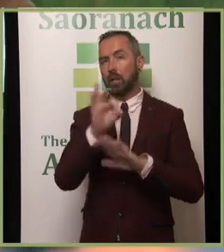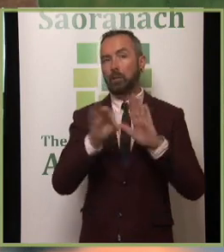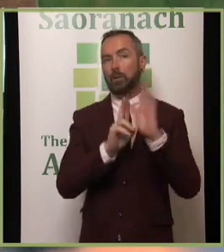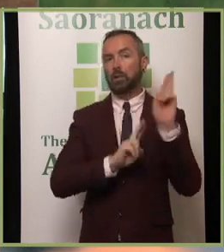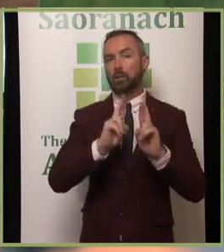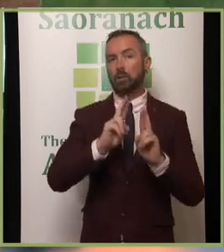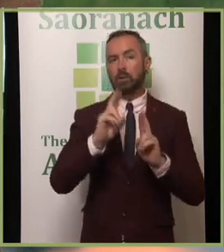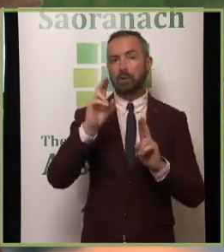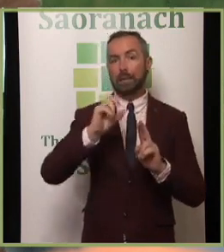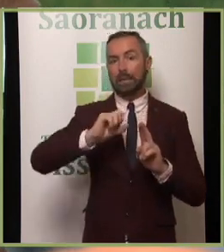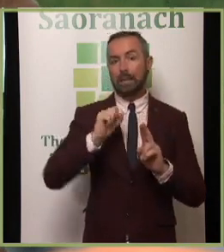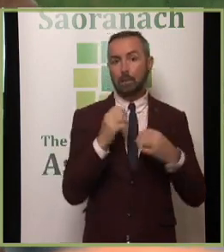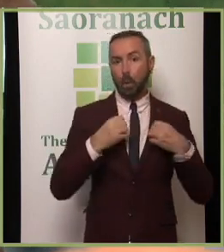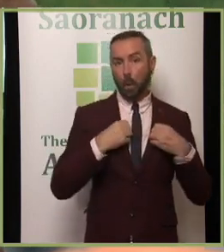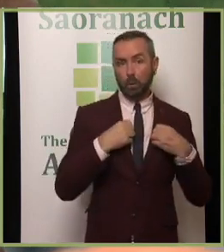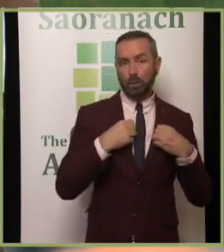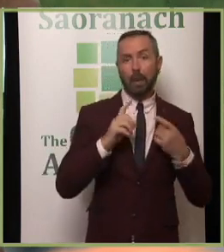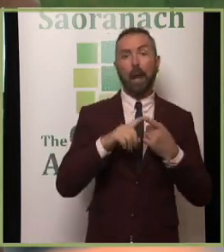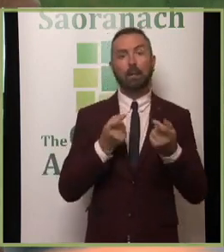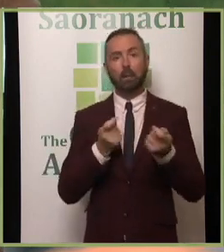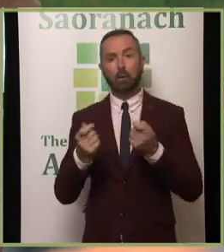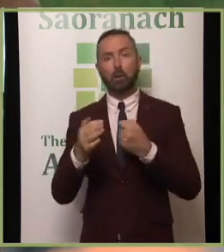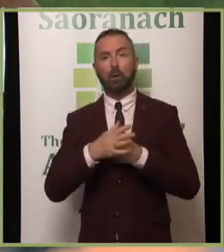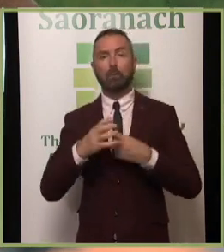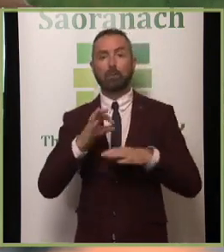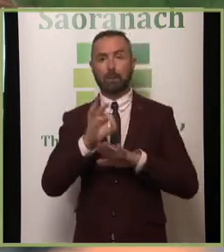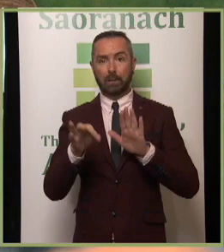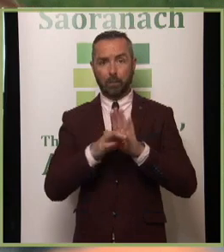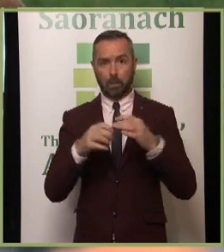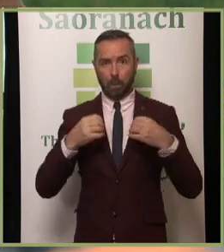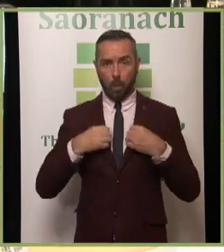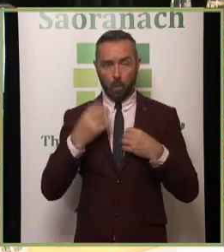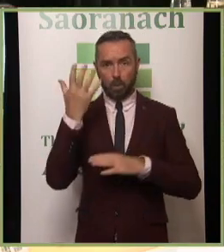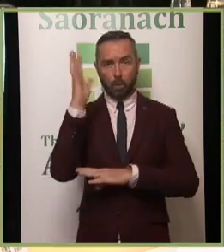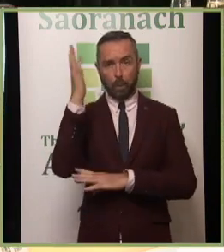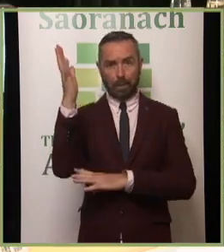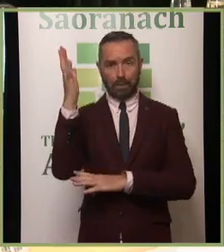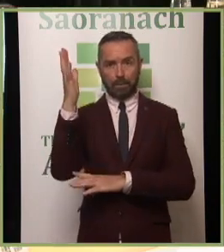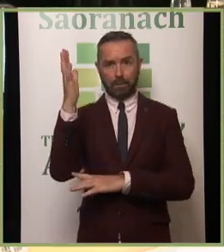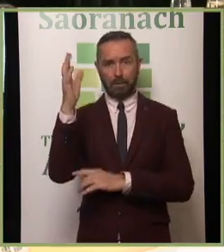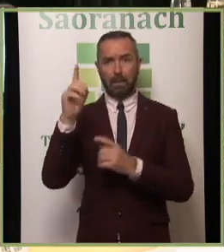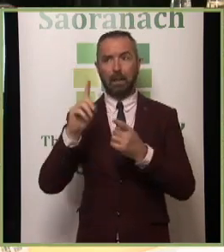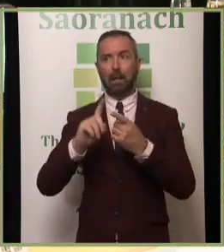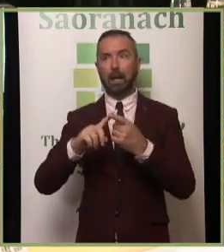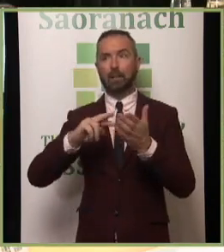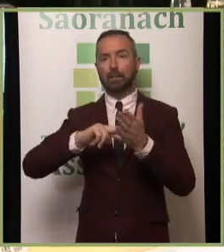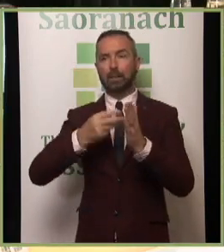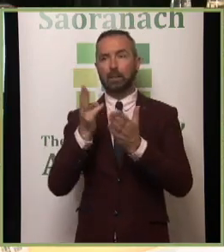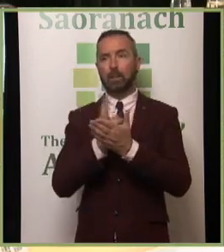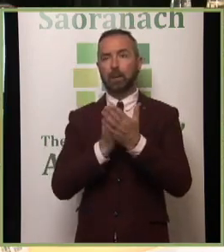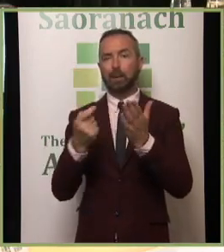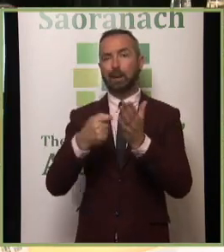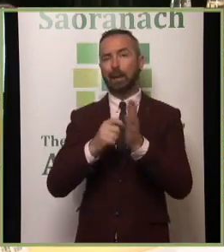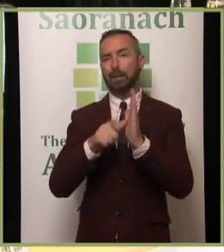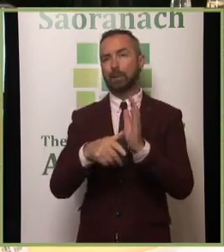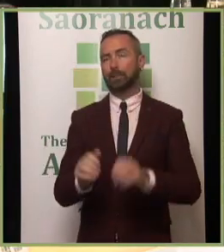to maintain ownership and control of state-owned woodlands. And then if you want to have your strategic bit, I can't see it